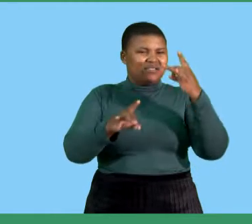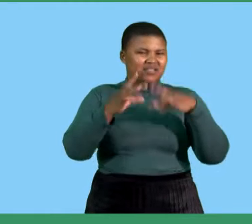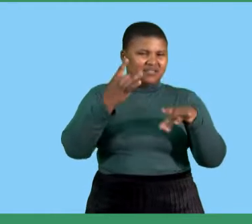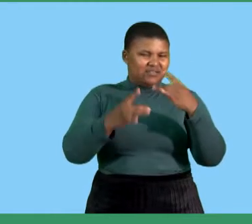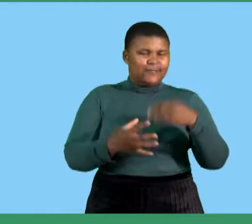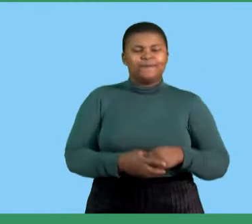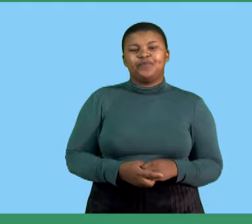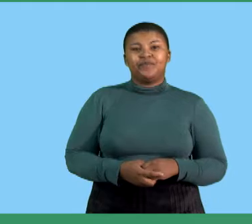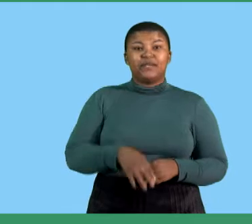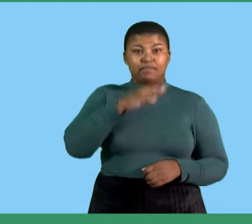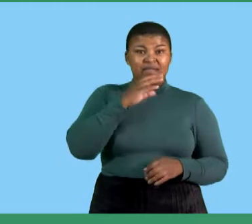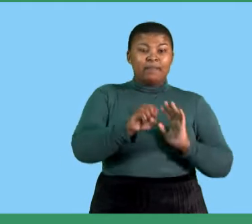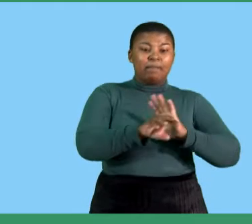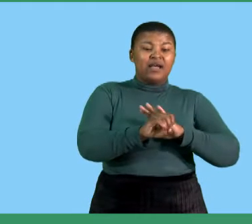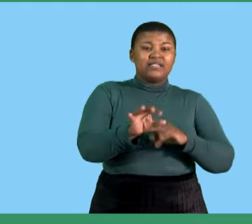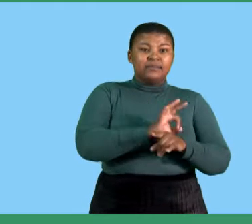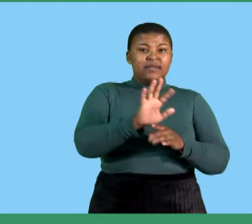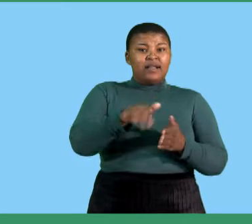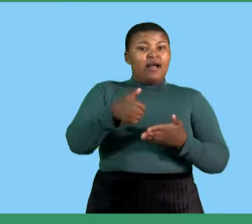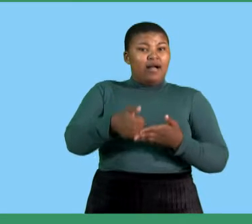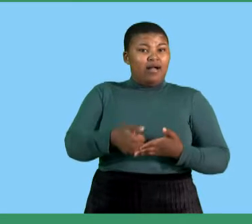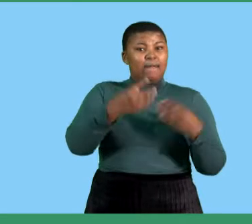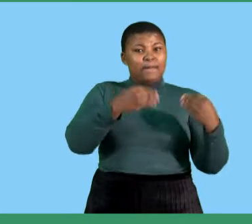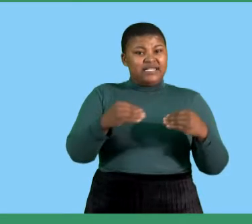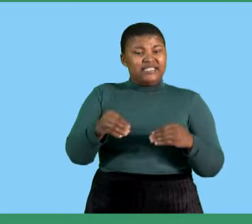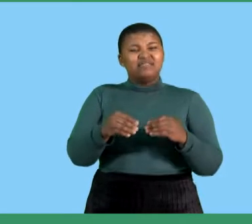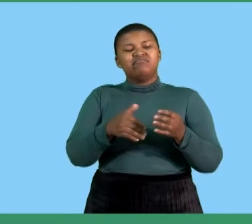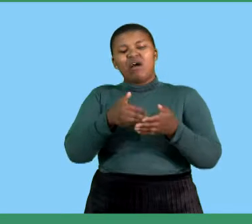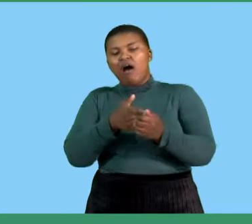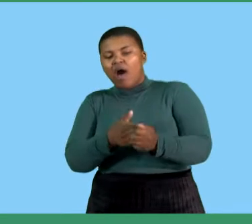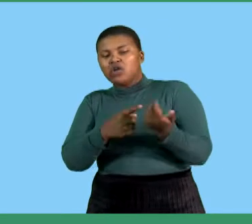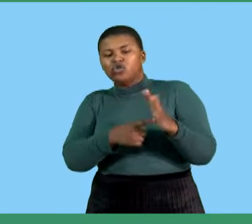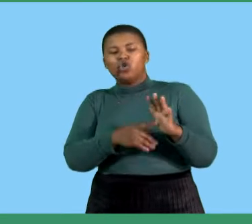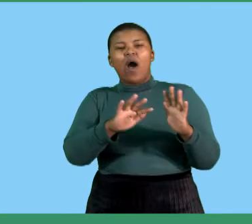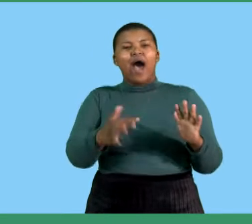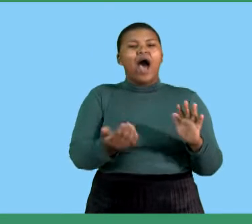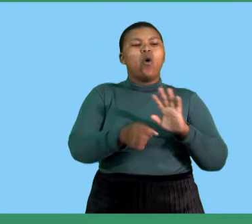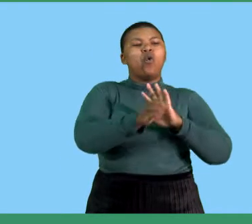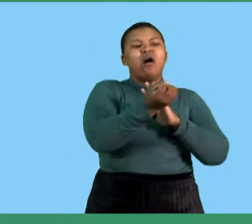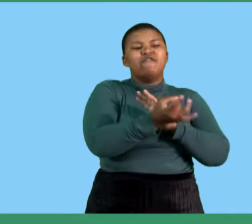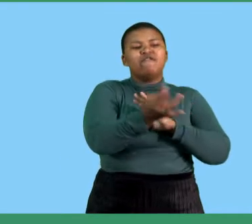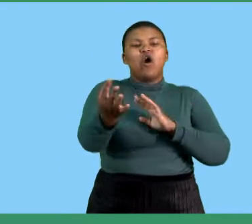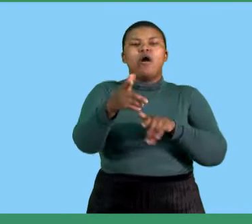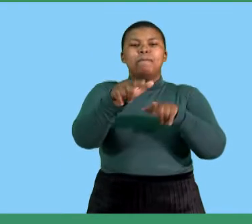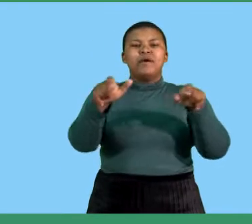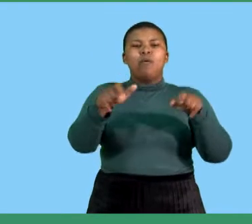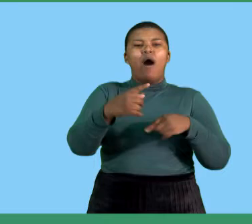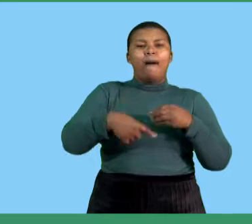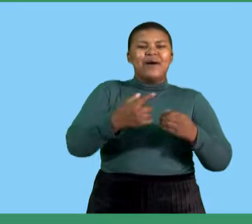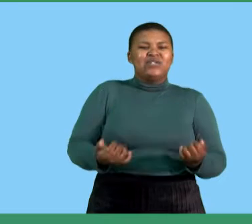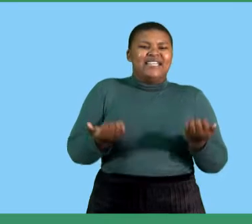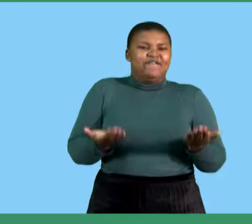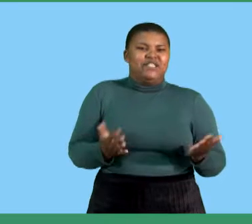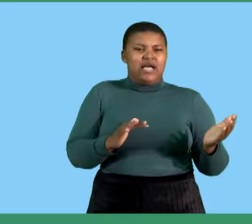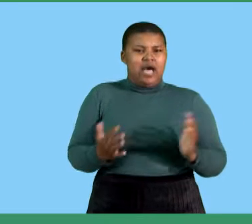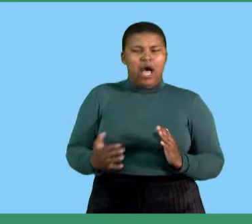from you. So it guides businesses on how to advertise their products or service. How do you want to advertise it?